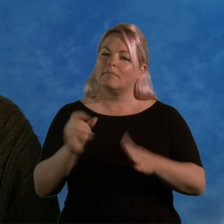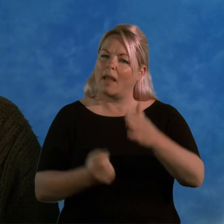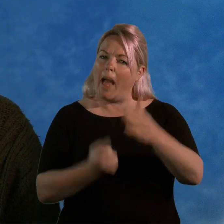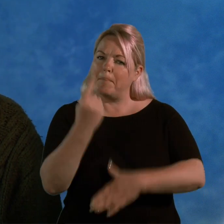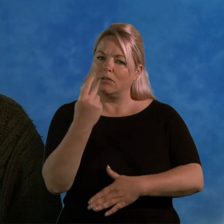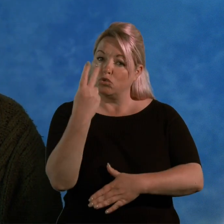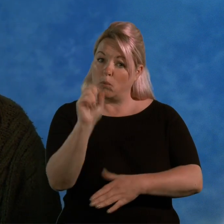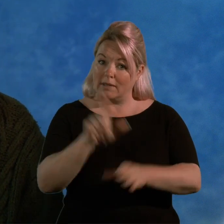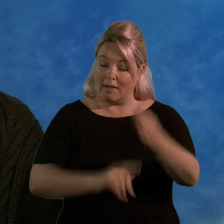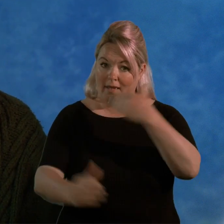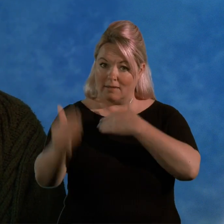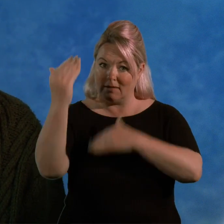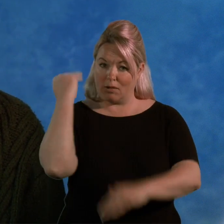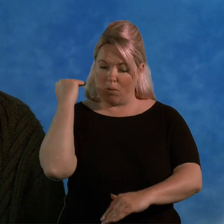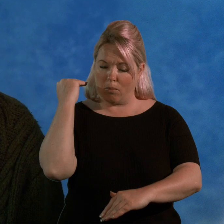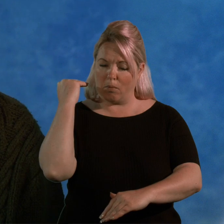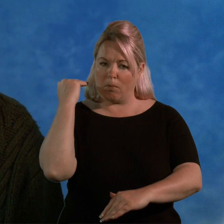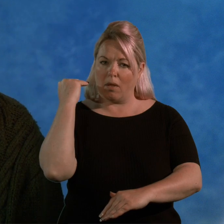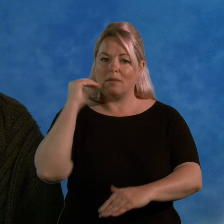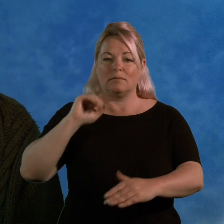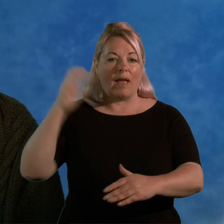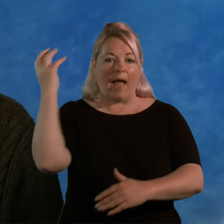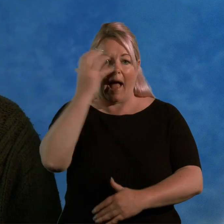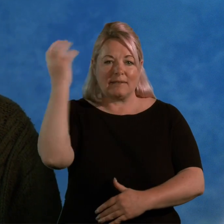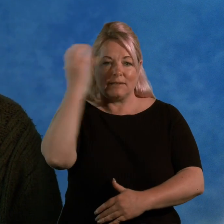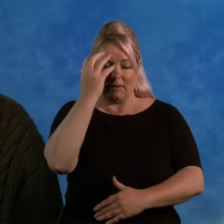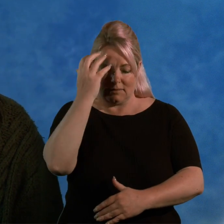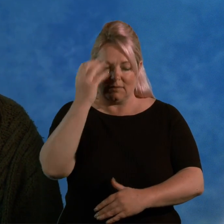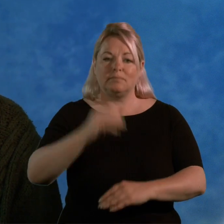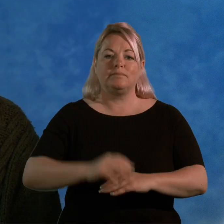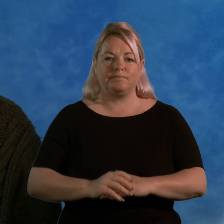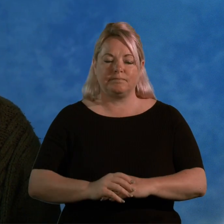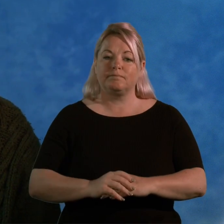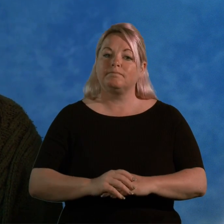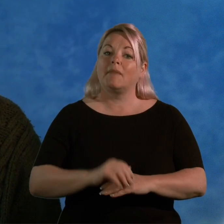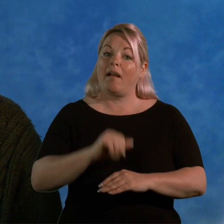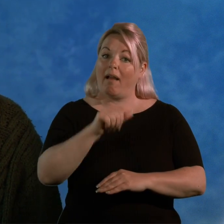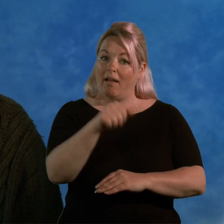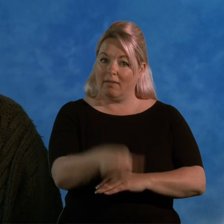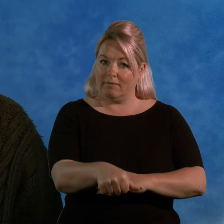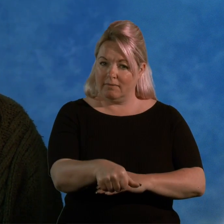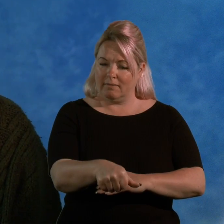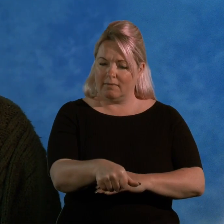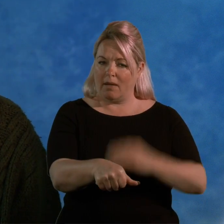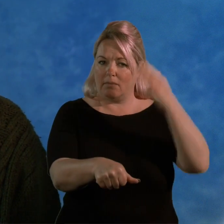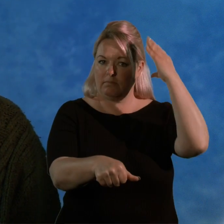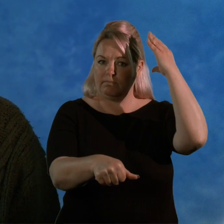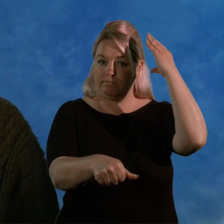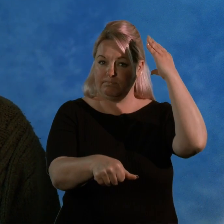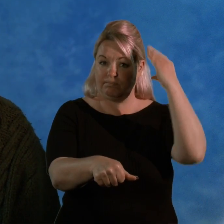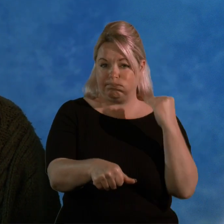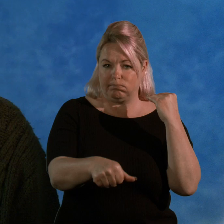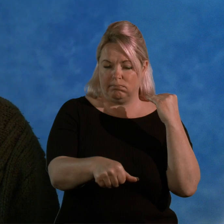about 20 years ago when I had an accident, following which I lost the